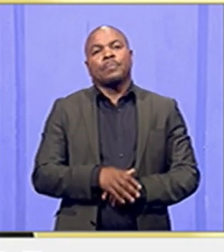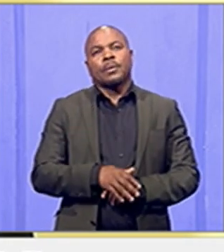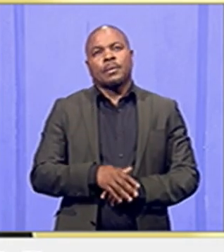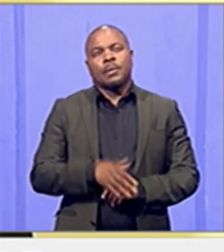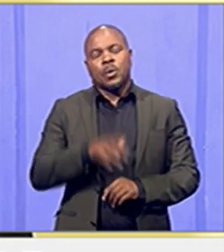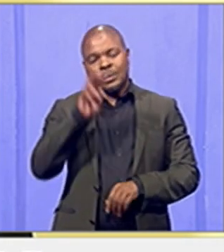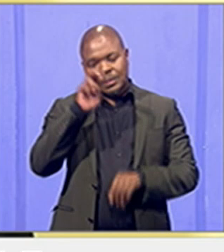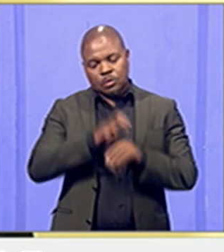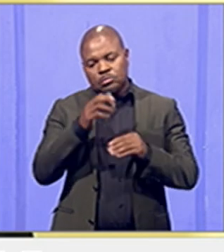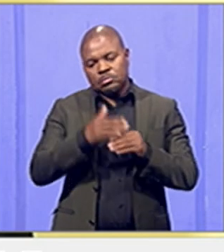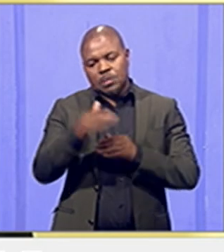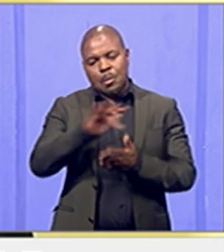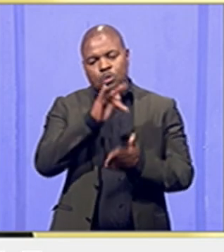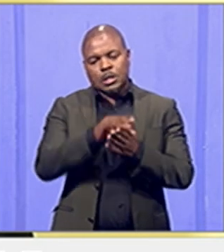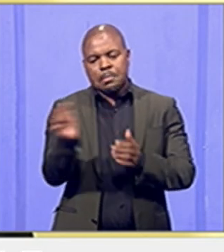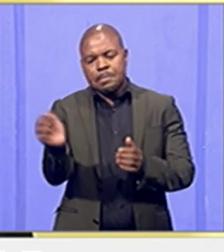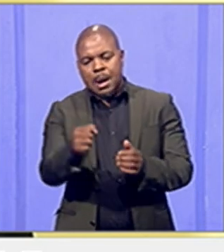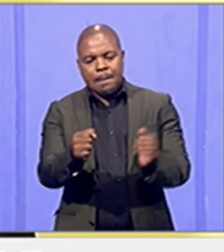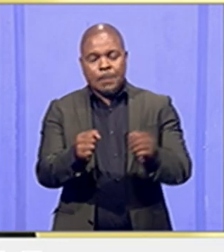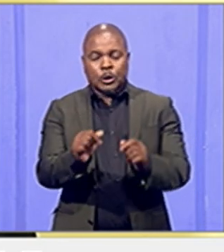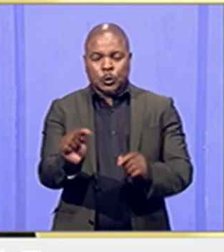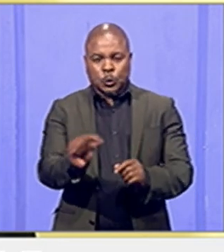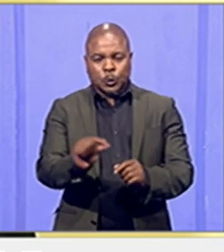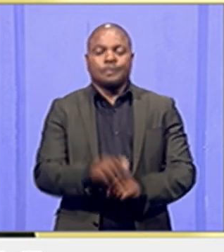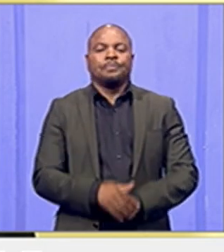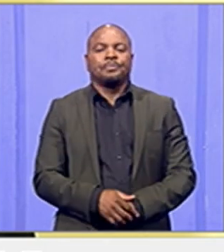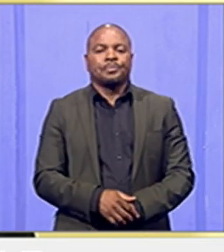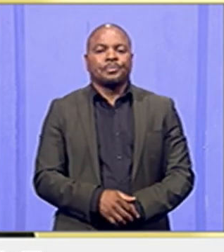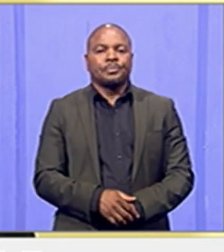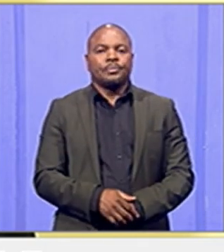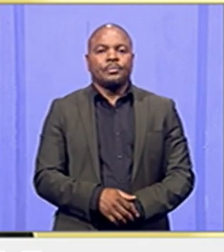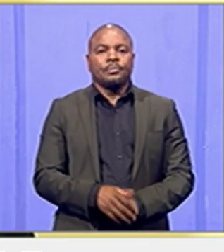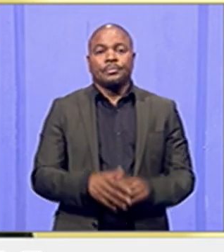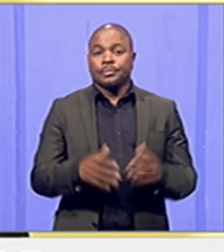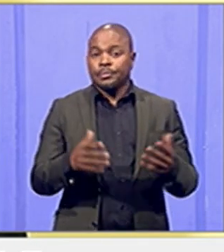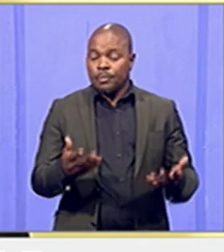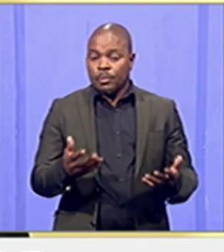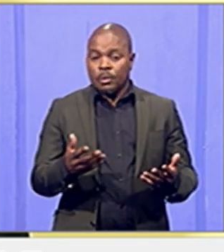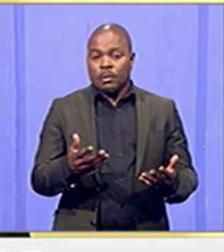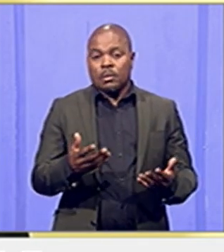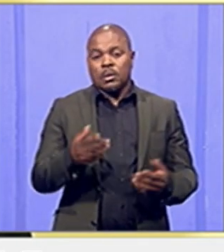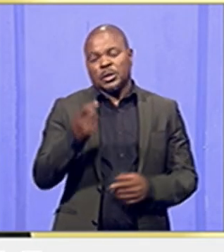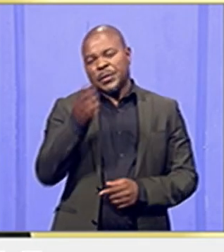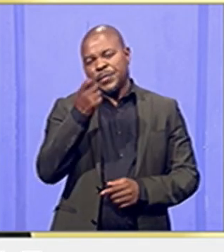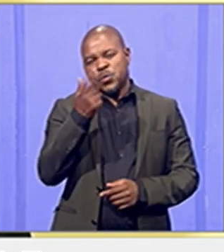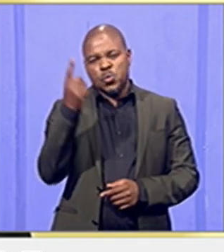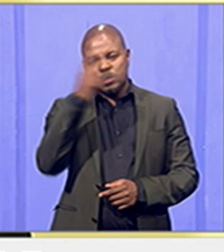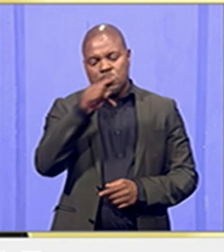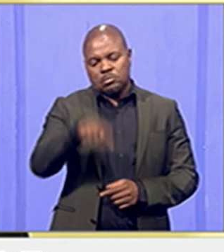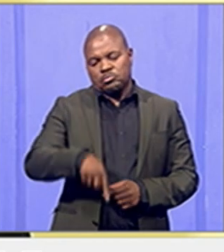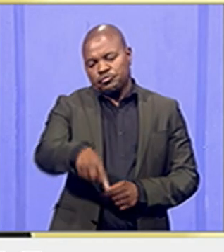fills those vacancies as soon as possible. So in a matter of days,